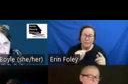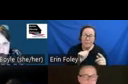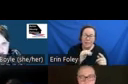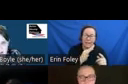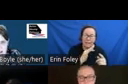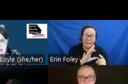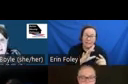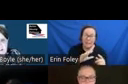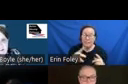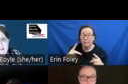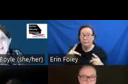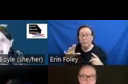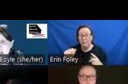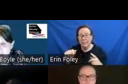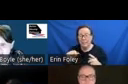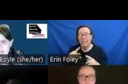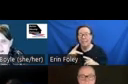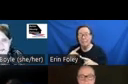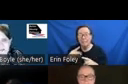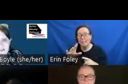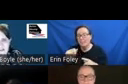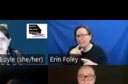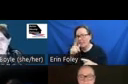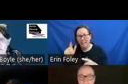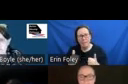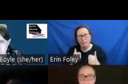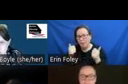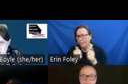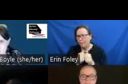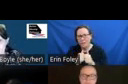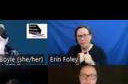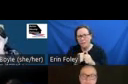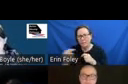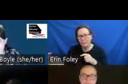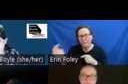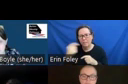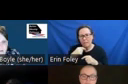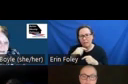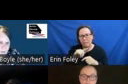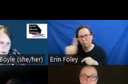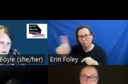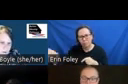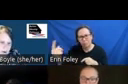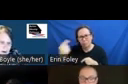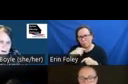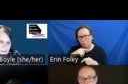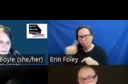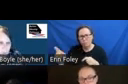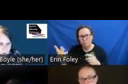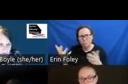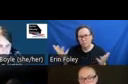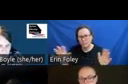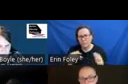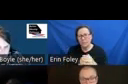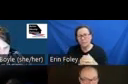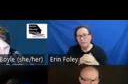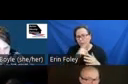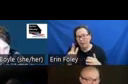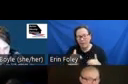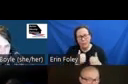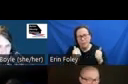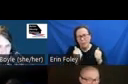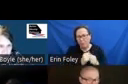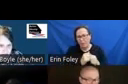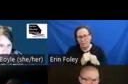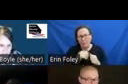is that the personal care attendant does not have to live in the same legal unit with the guardian, and that will become important later in